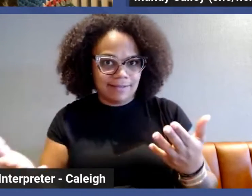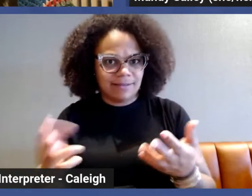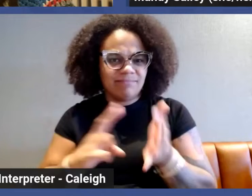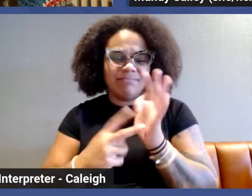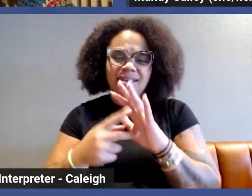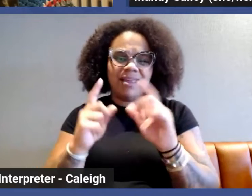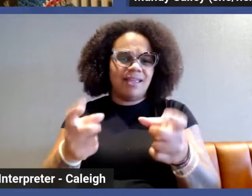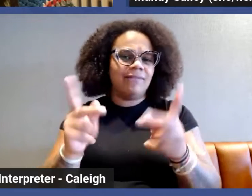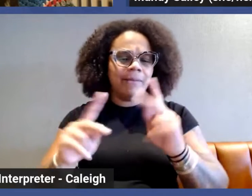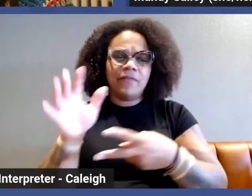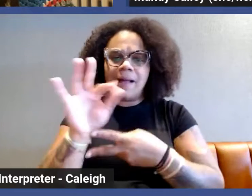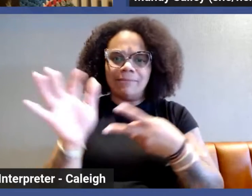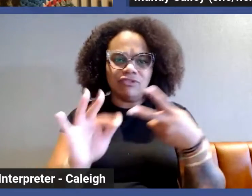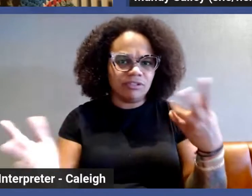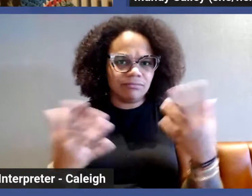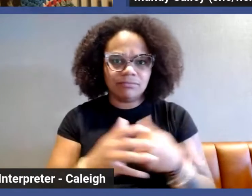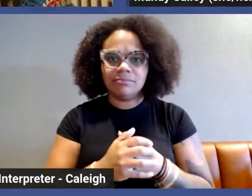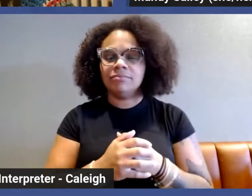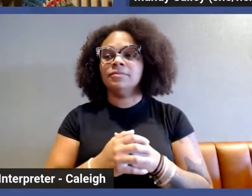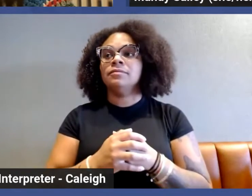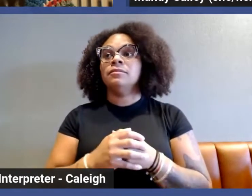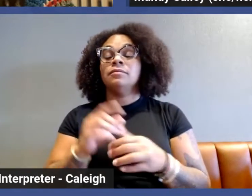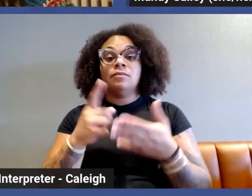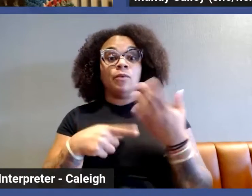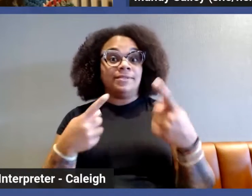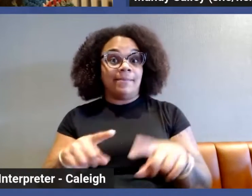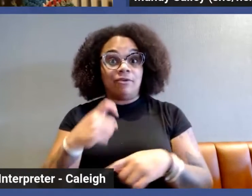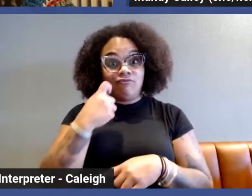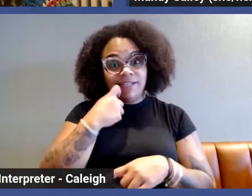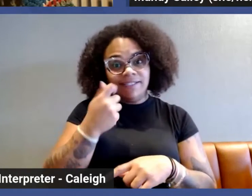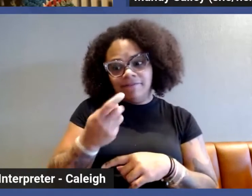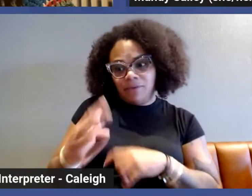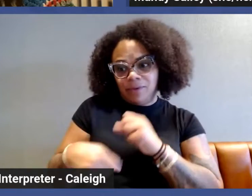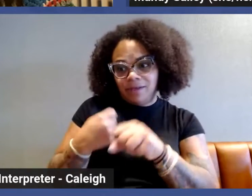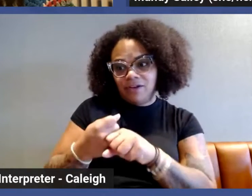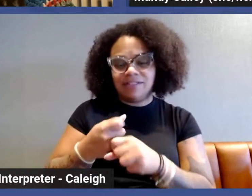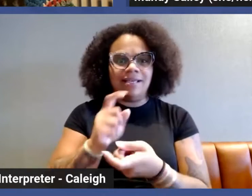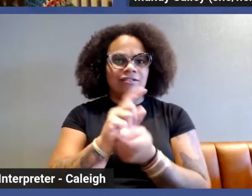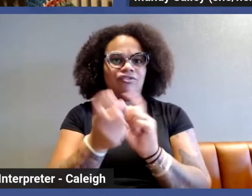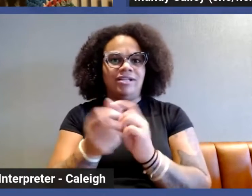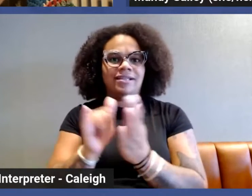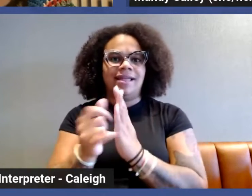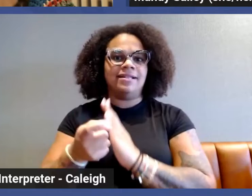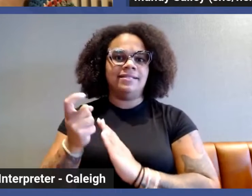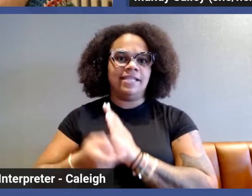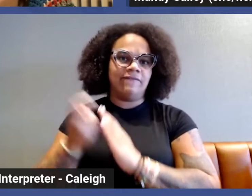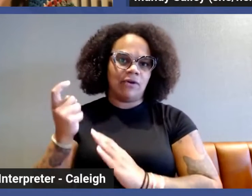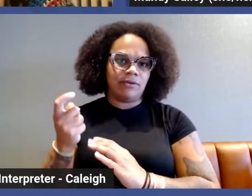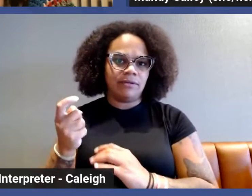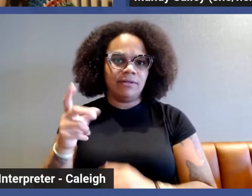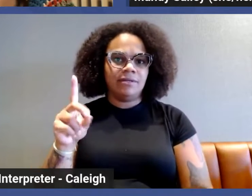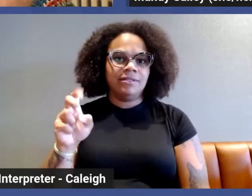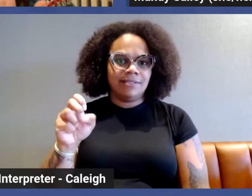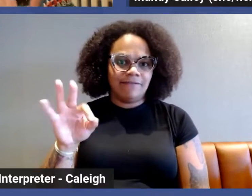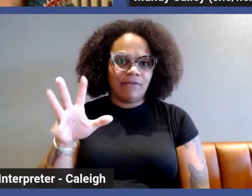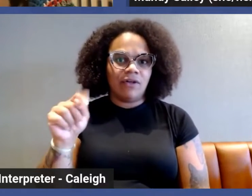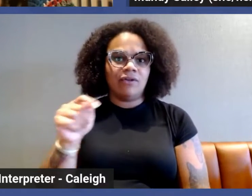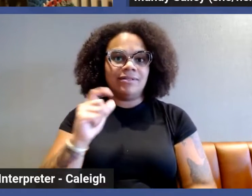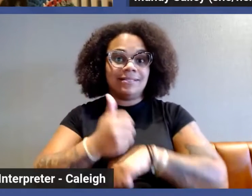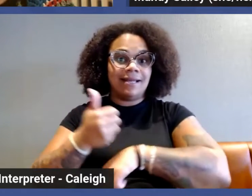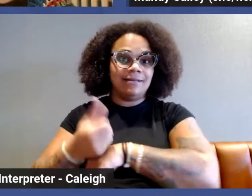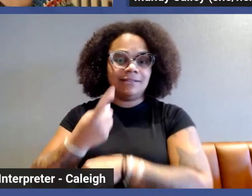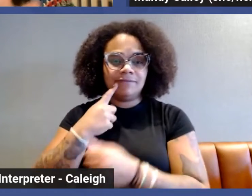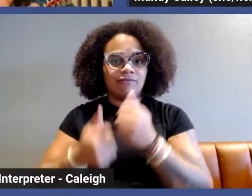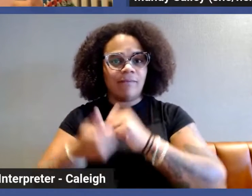what Reddit has done in the recent years was changing those defaults, right? Where more and more the default settings on most of these